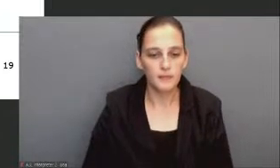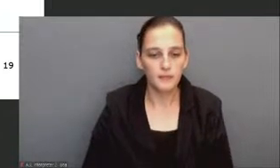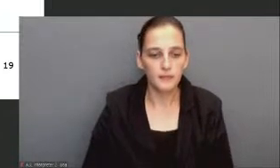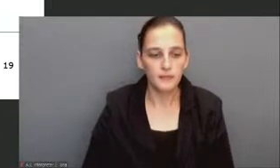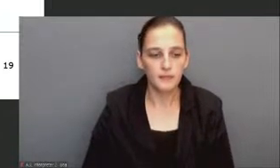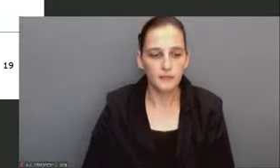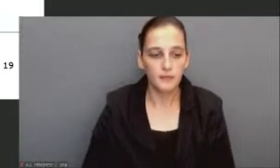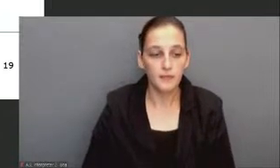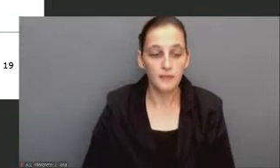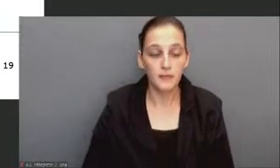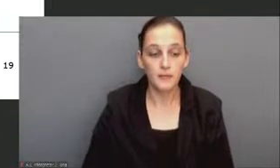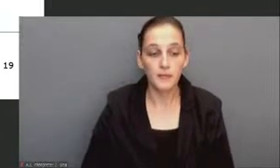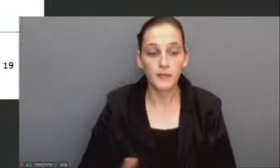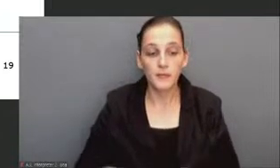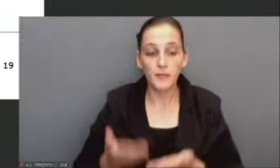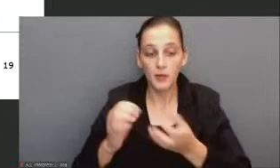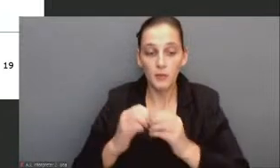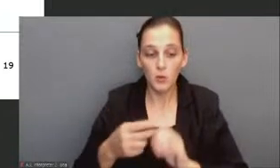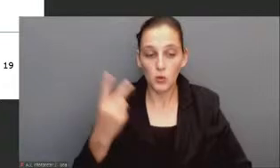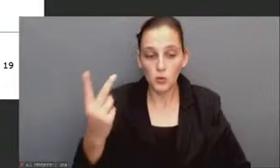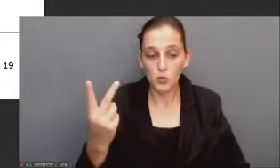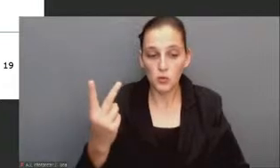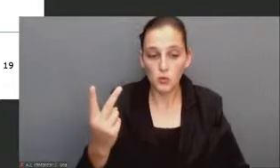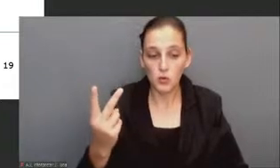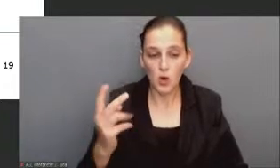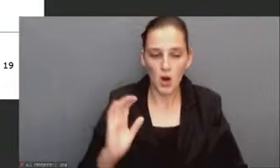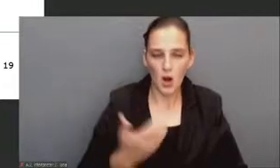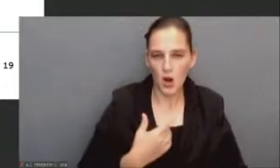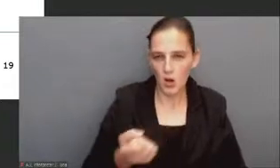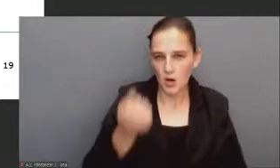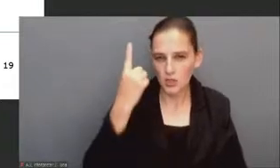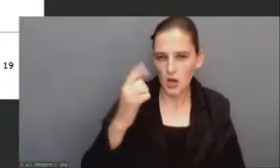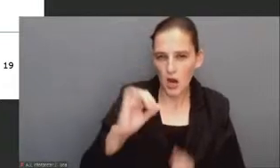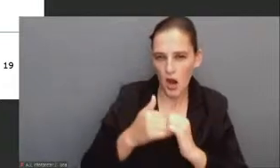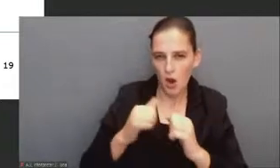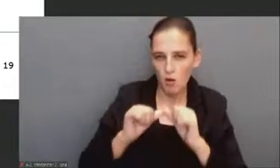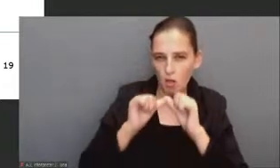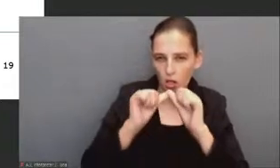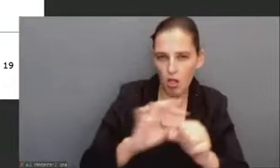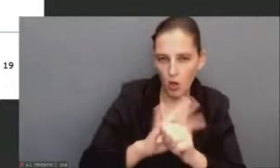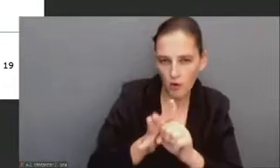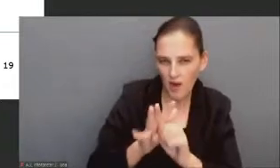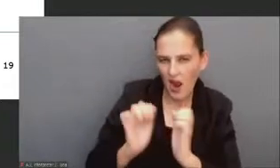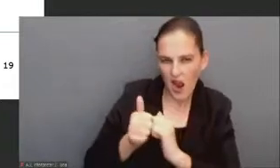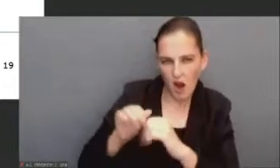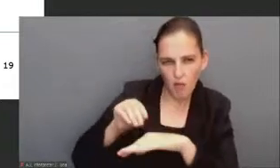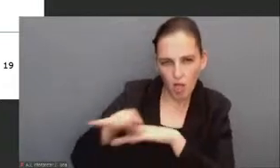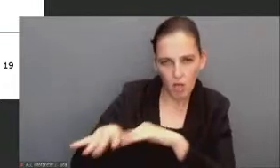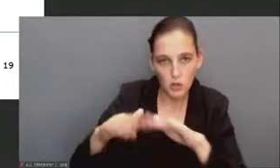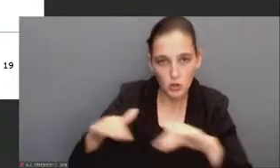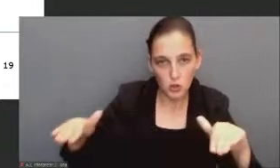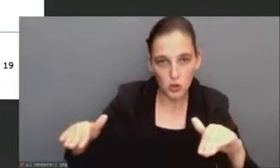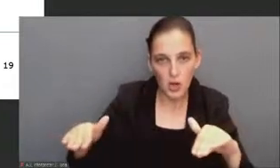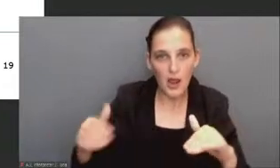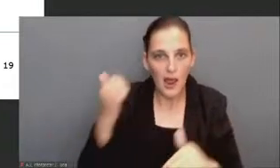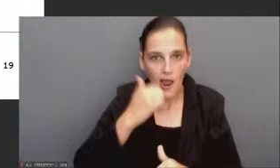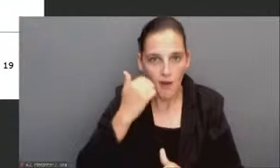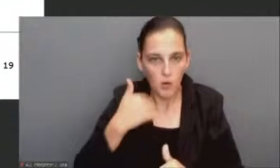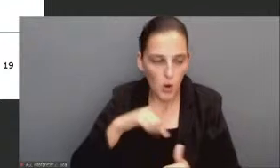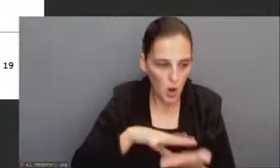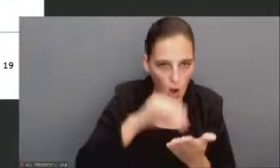Recommendation number two is our understanding of long COVID's impact on children is growing daily. Many children didn't have an